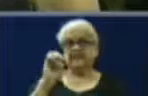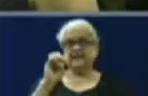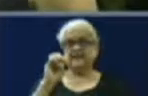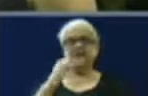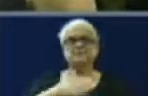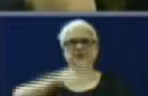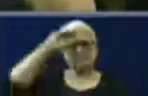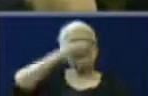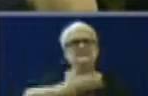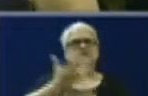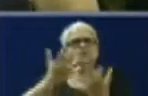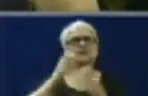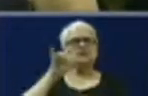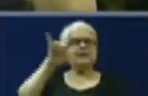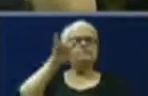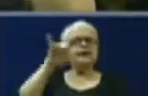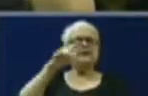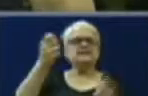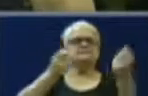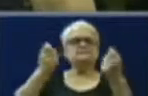pilot.